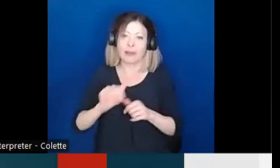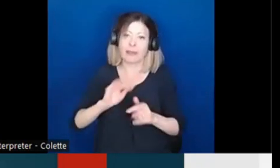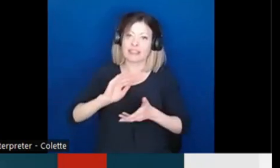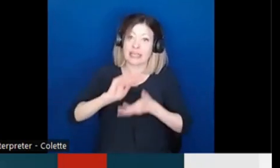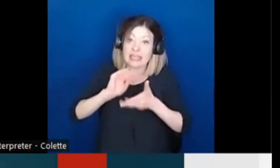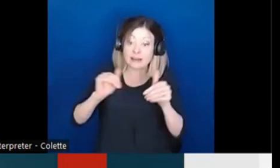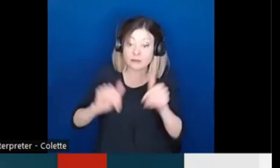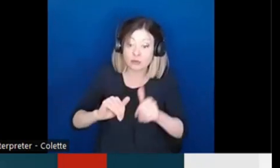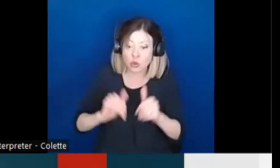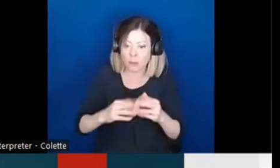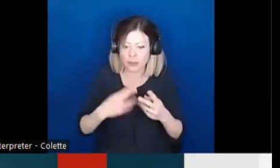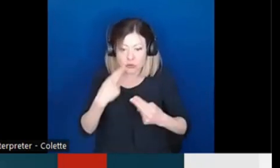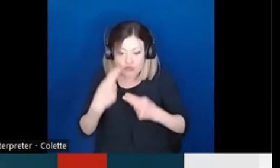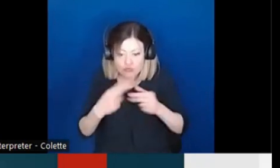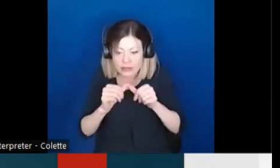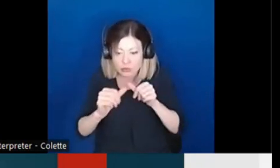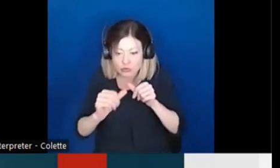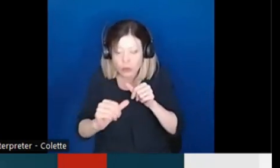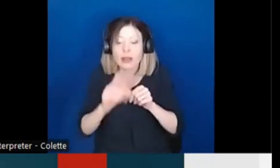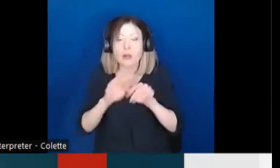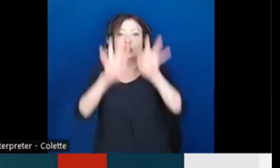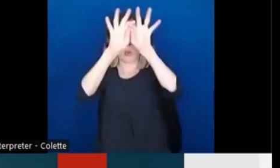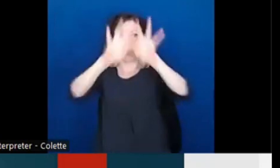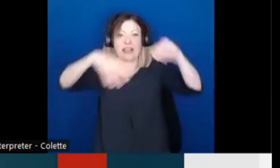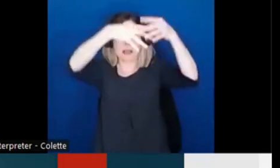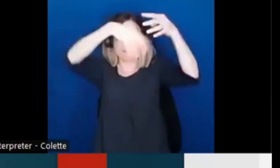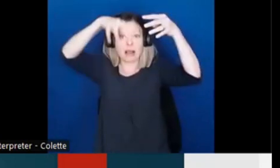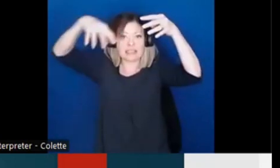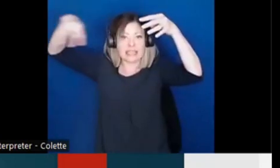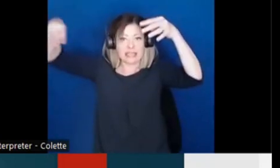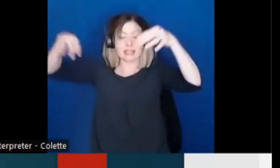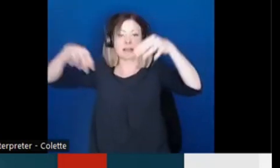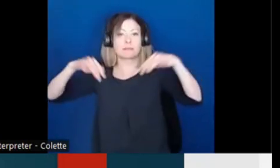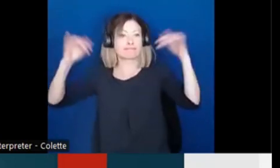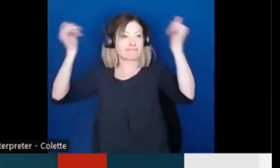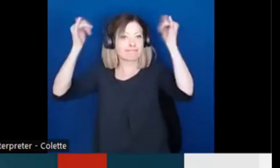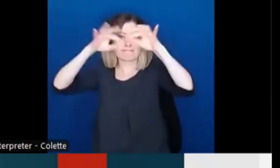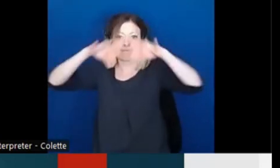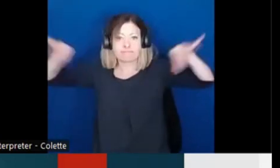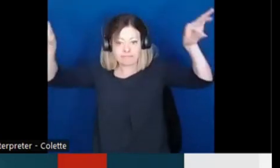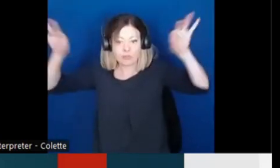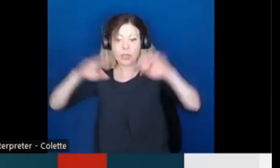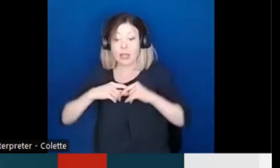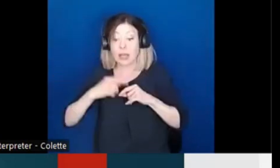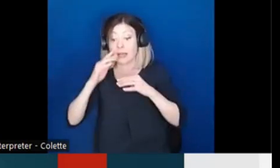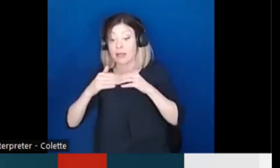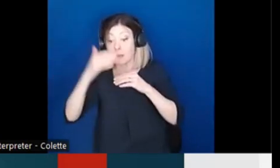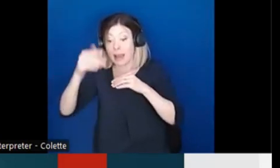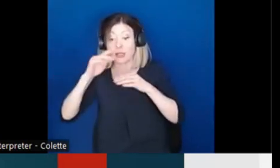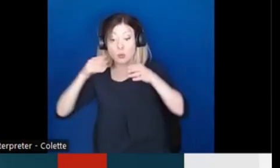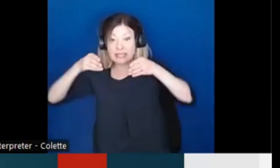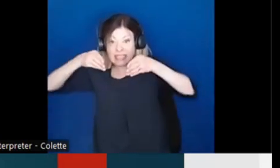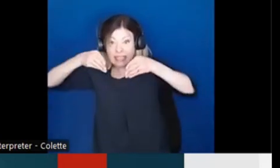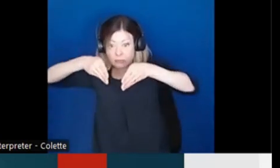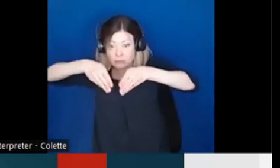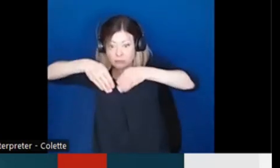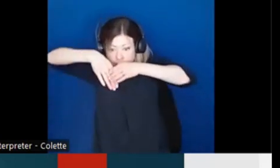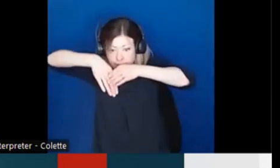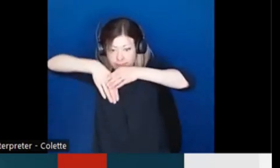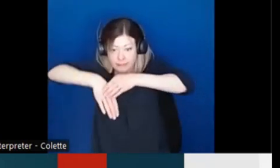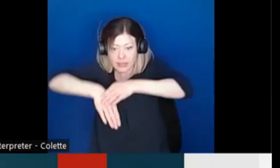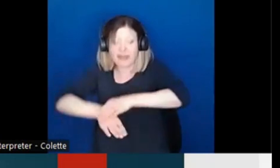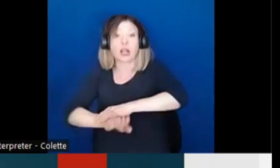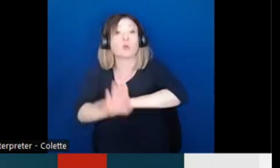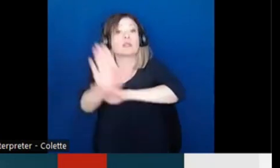and there's bunting across the street. So it gives us, and in the distance, you can see the valley goes down very steeply and rises again